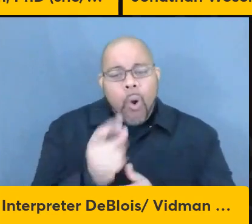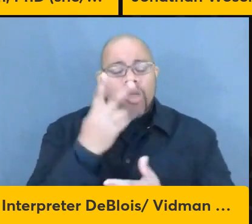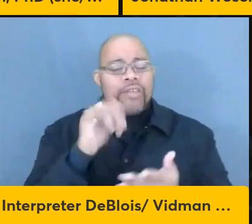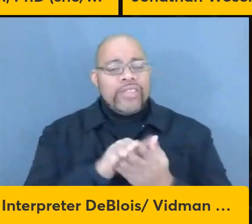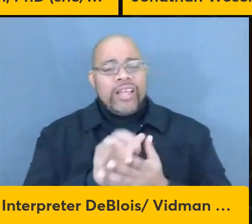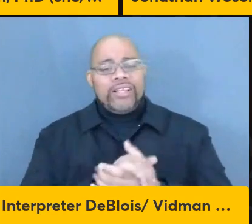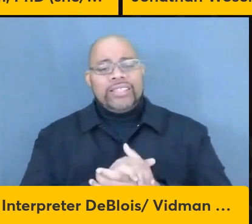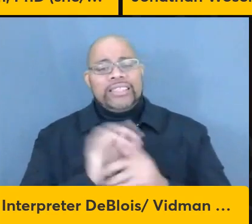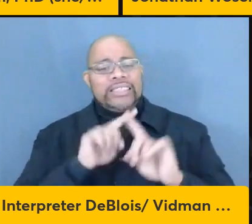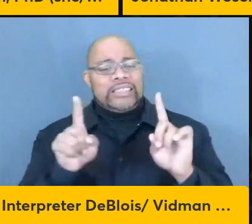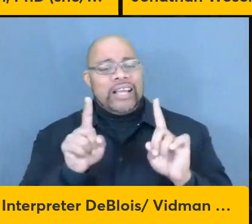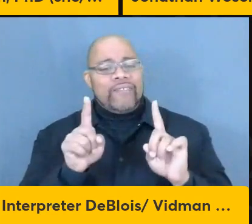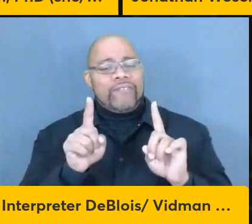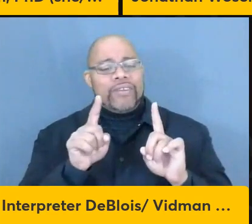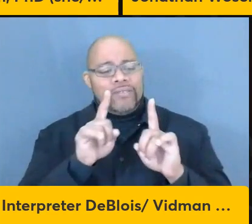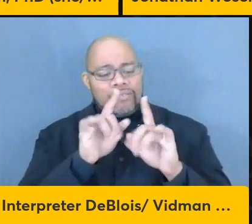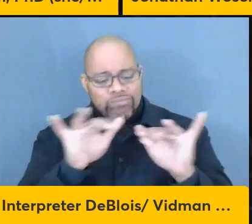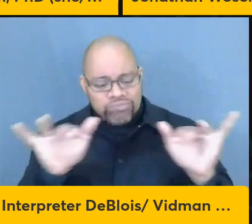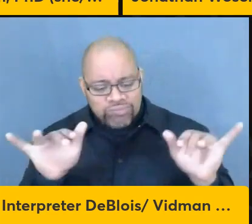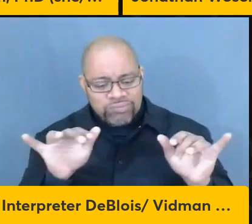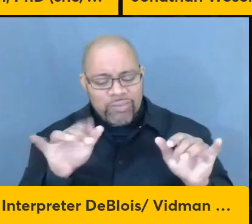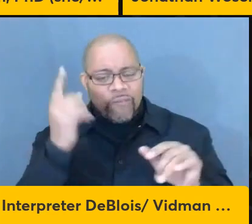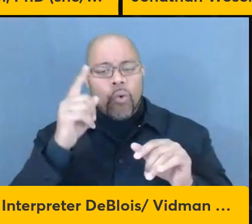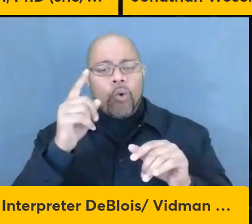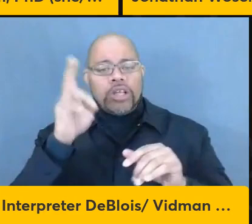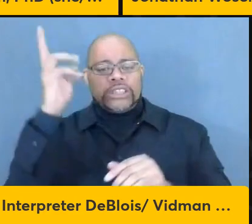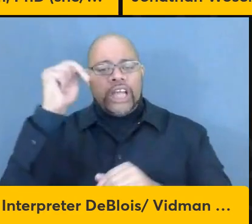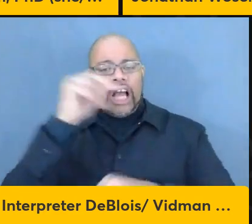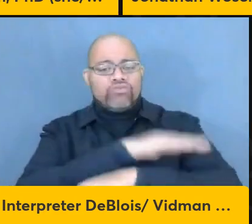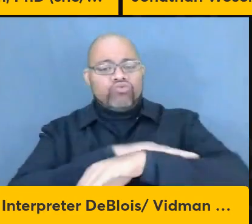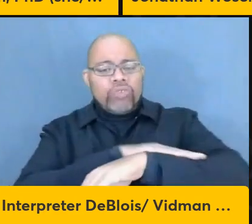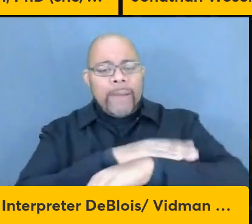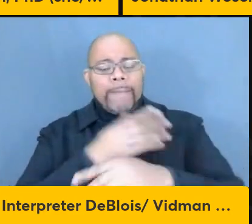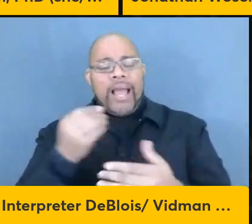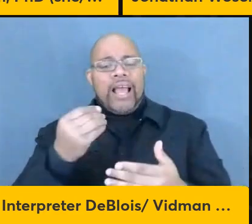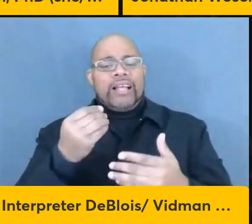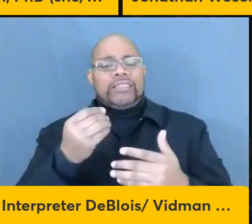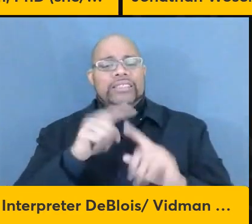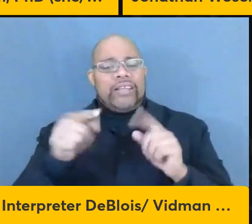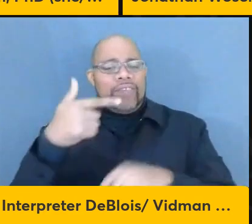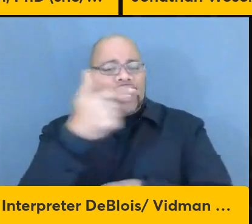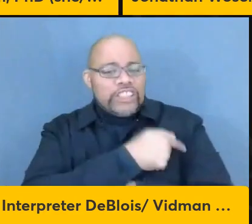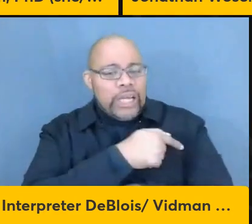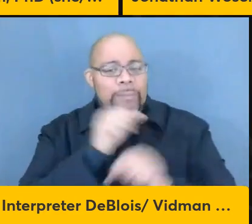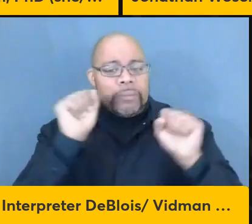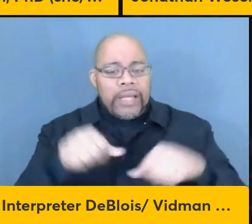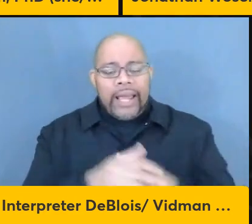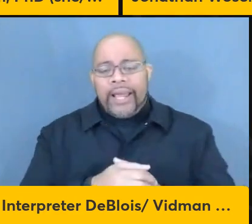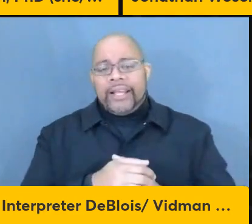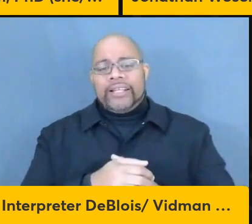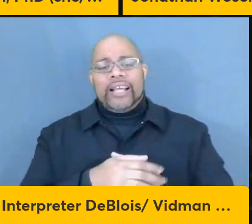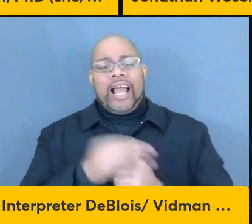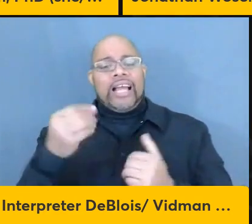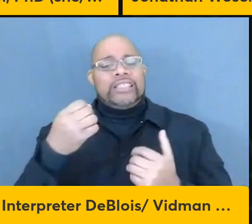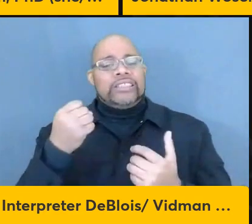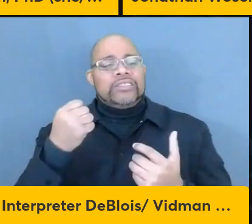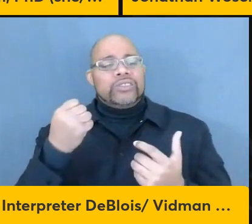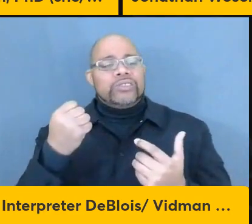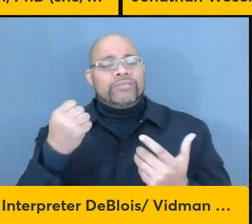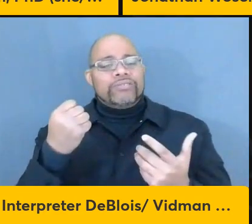at different formulations for sunscreen, and you're looking at different injectables. And there's just,